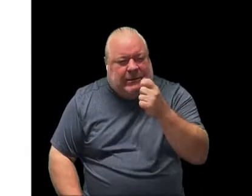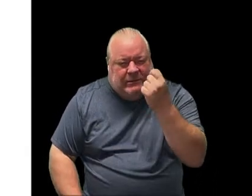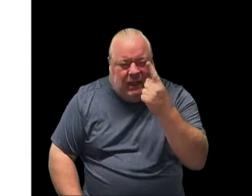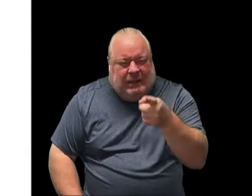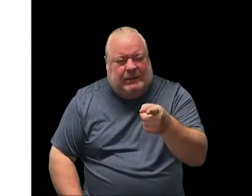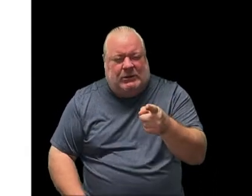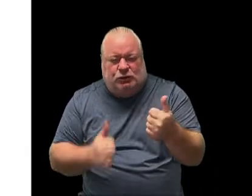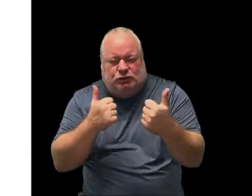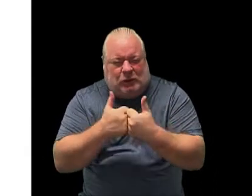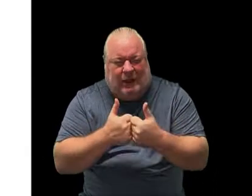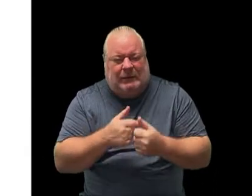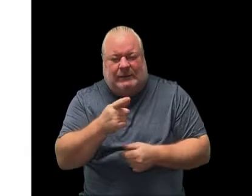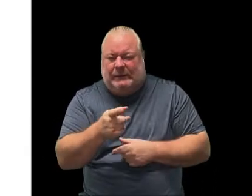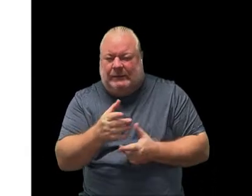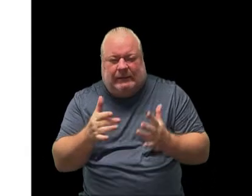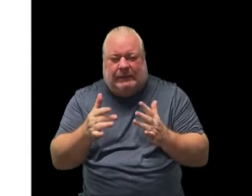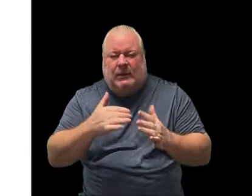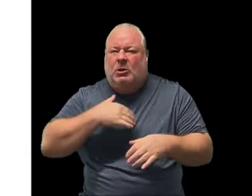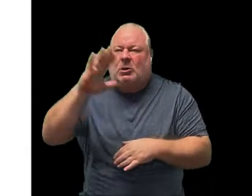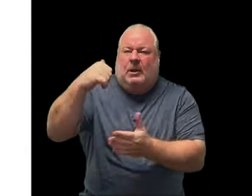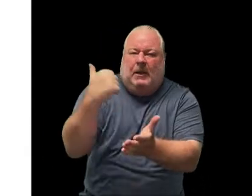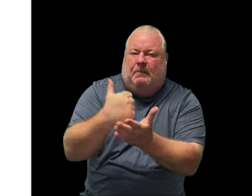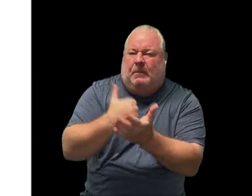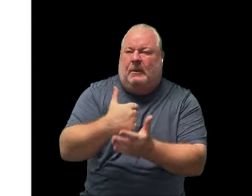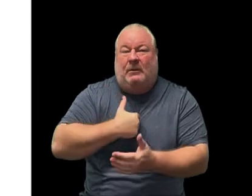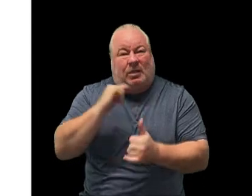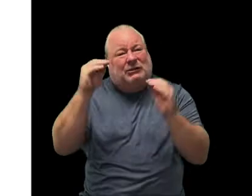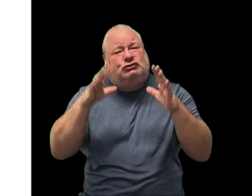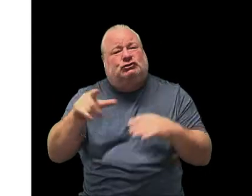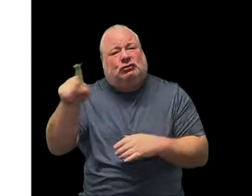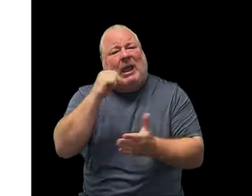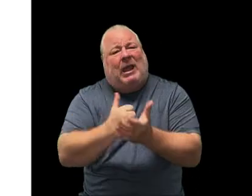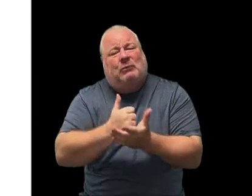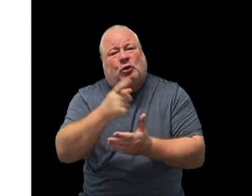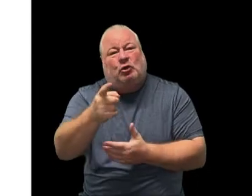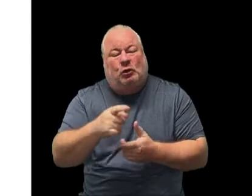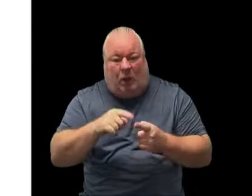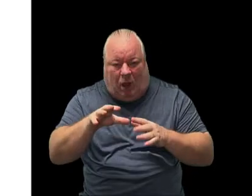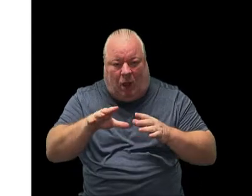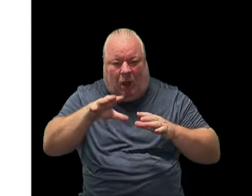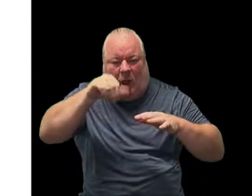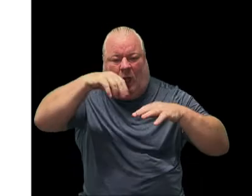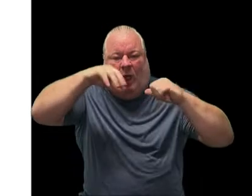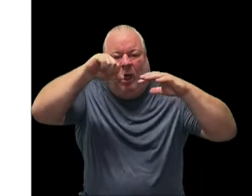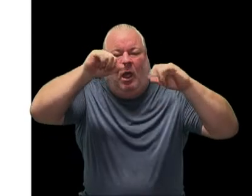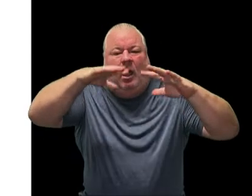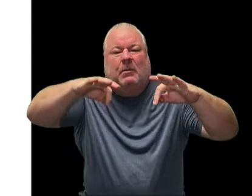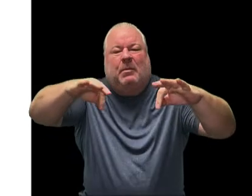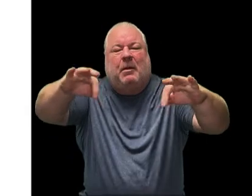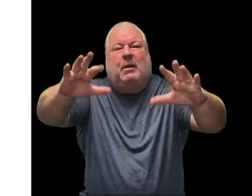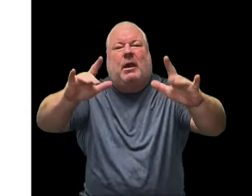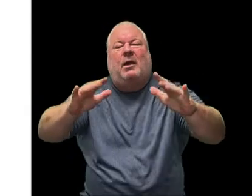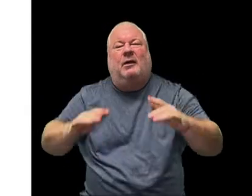It's challenging. Help me. That's our jobs. See what a teacher is supposed to do?